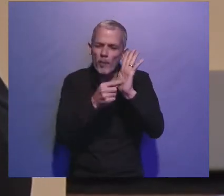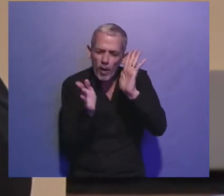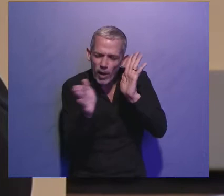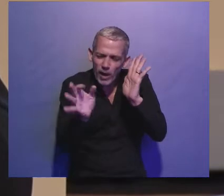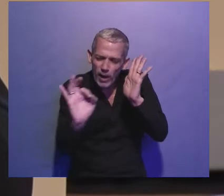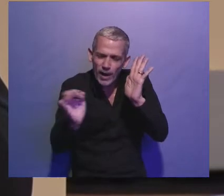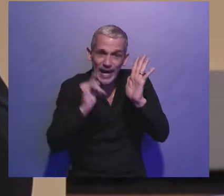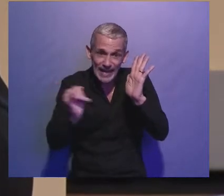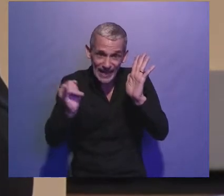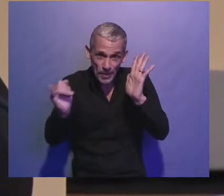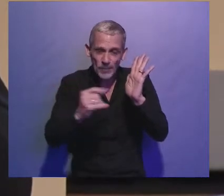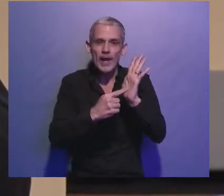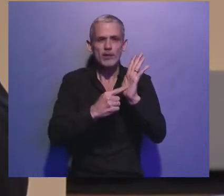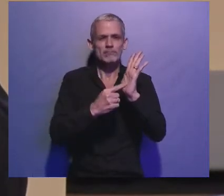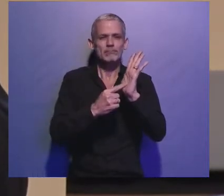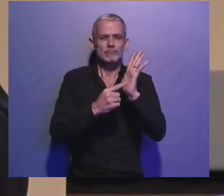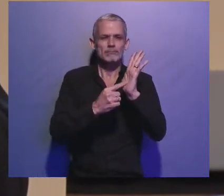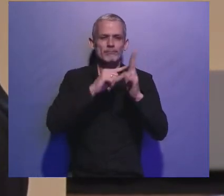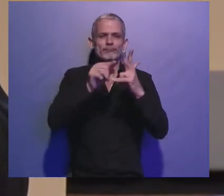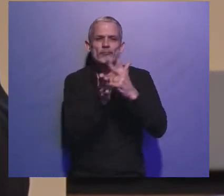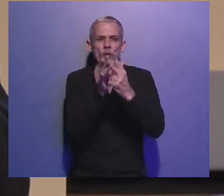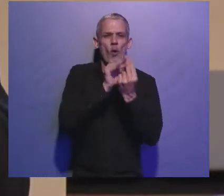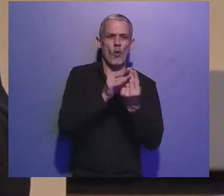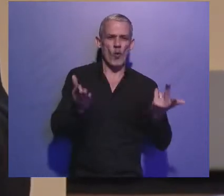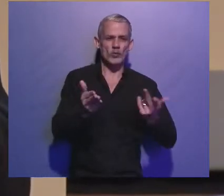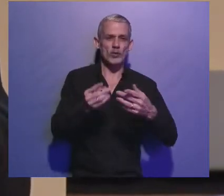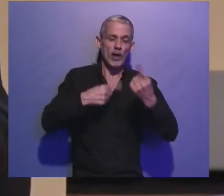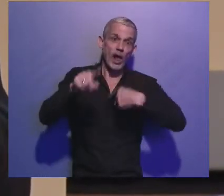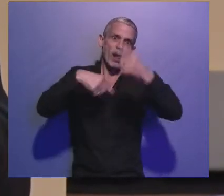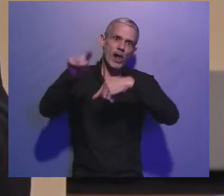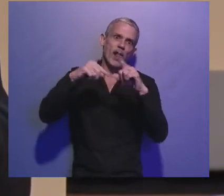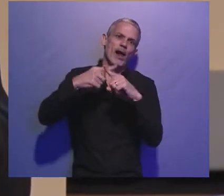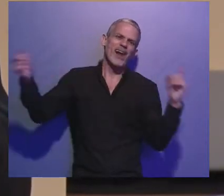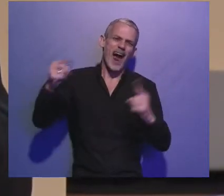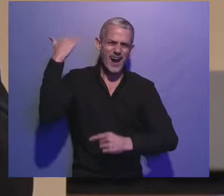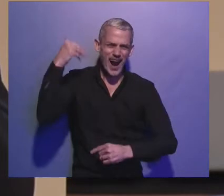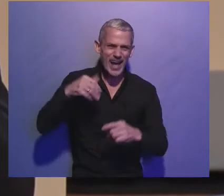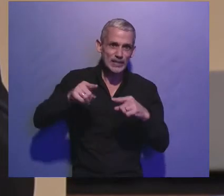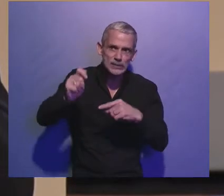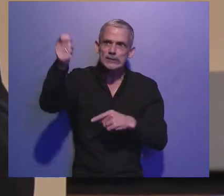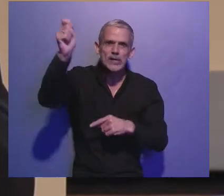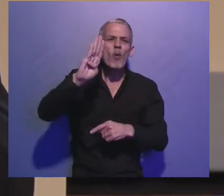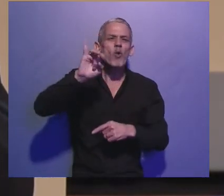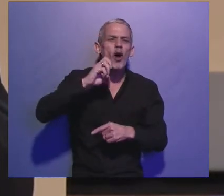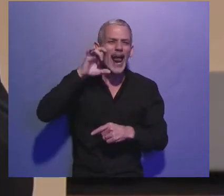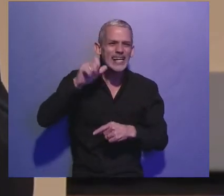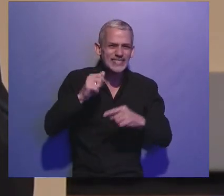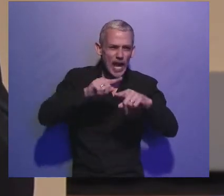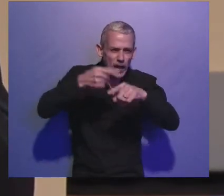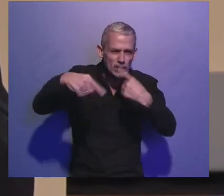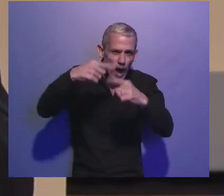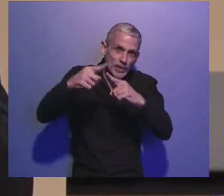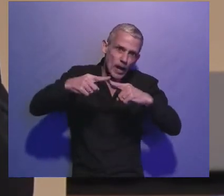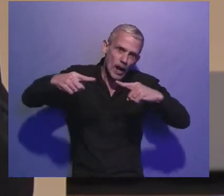people on how to use the law so that we can hear them better. The question of bureaucracy, of red